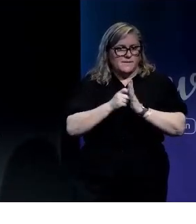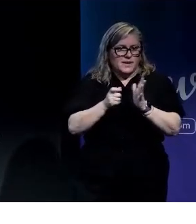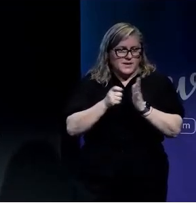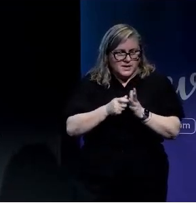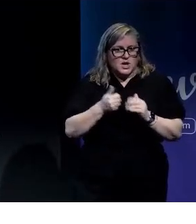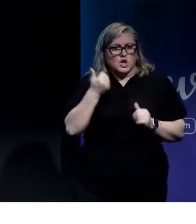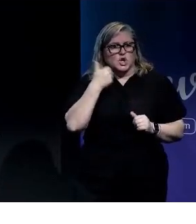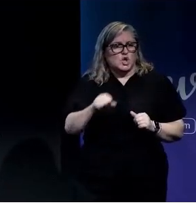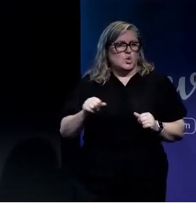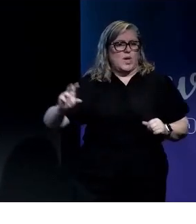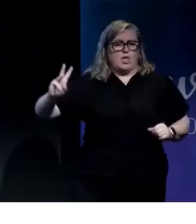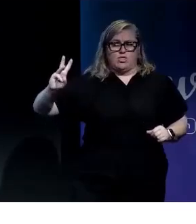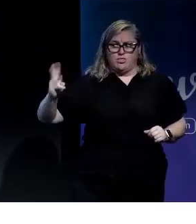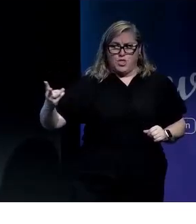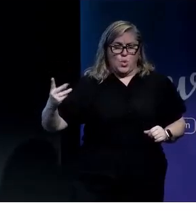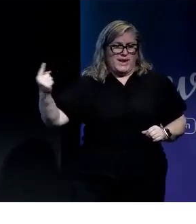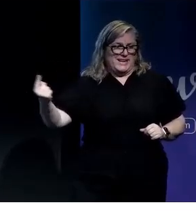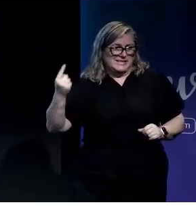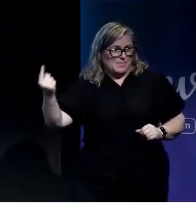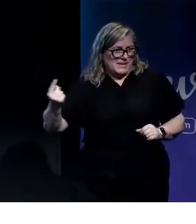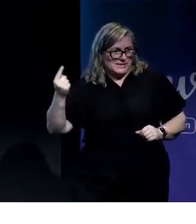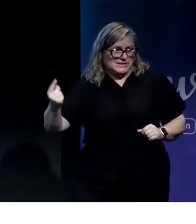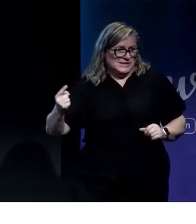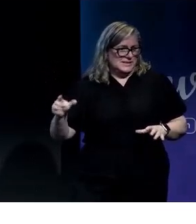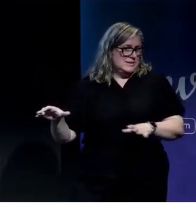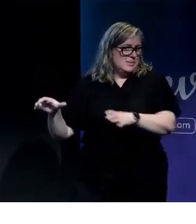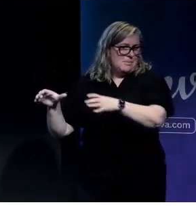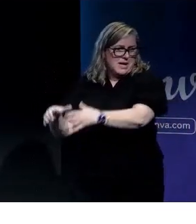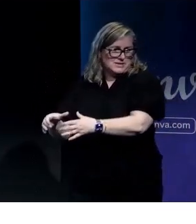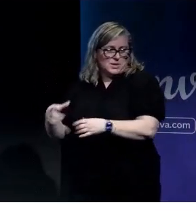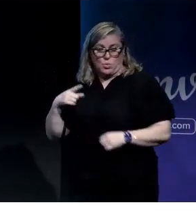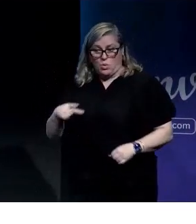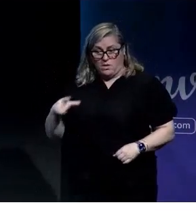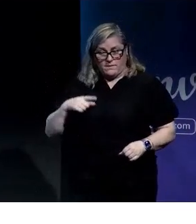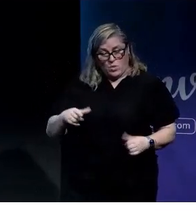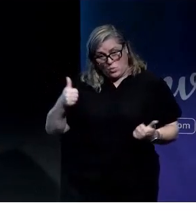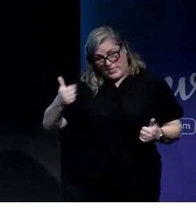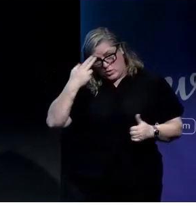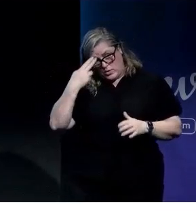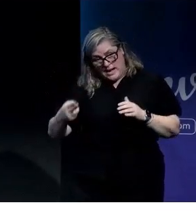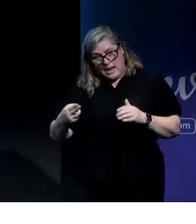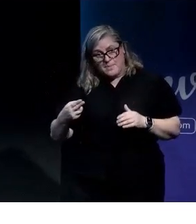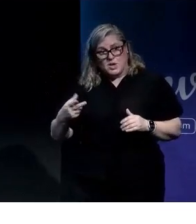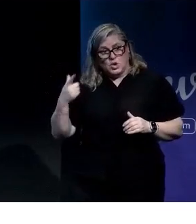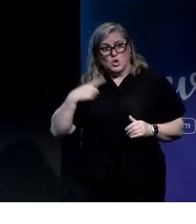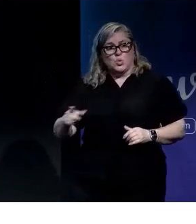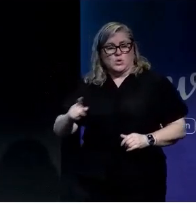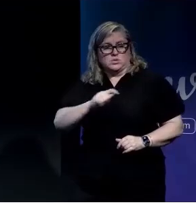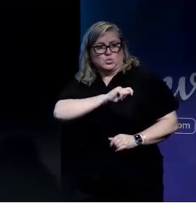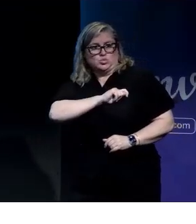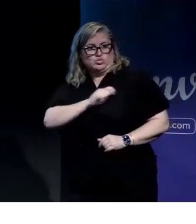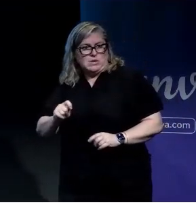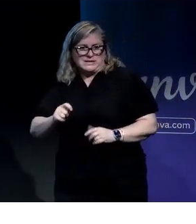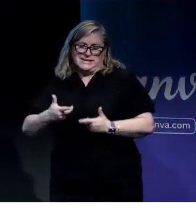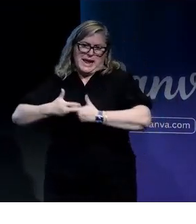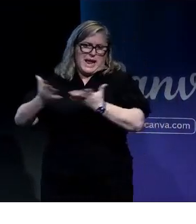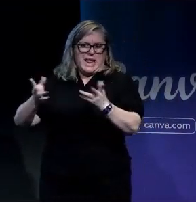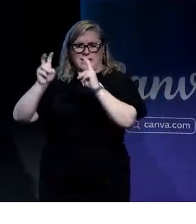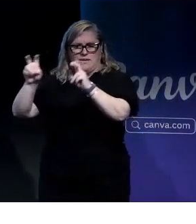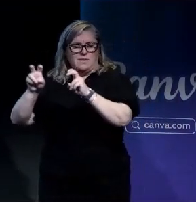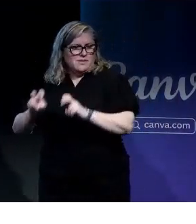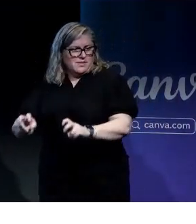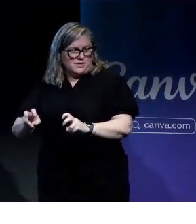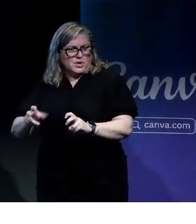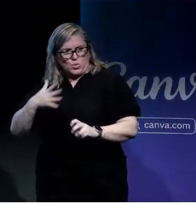reputable independent third party. And the reason being is you'll want to be able to trust the veracity of any audits that